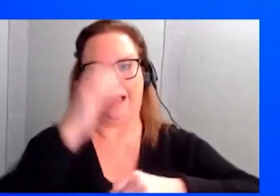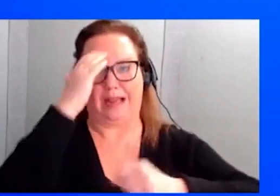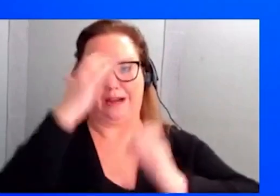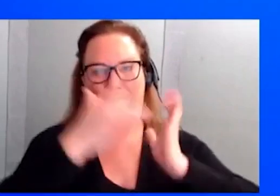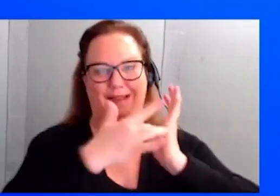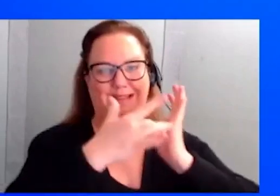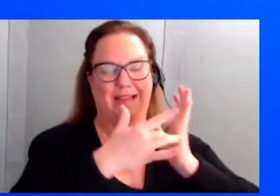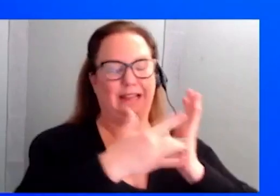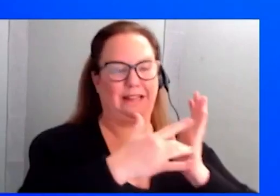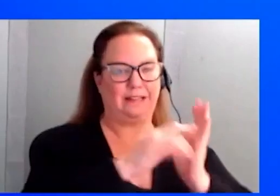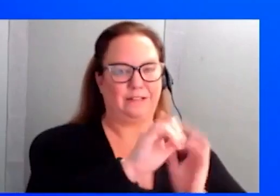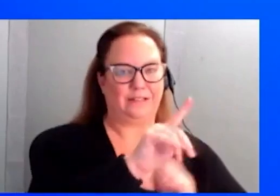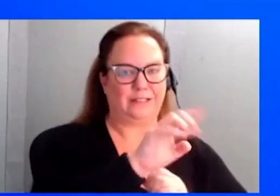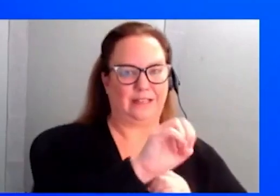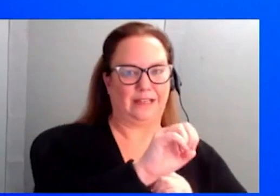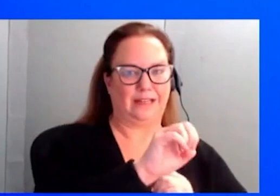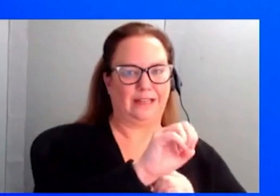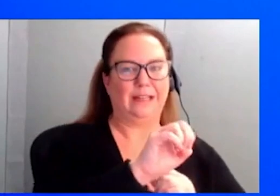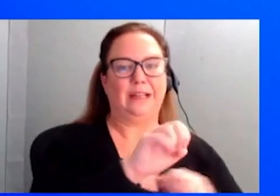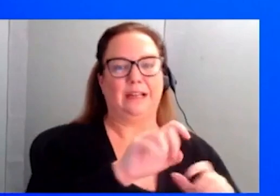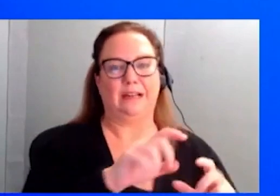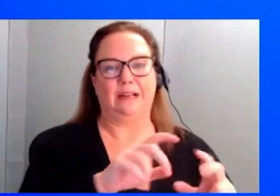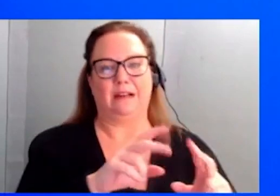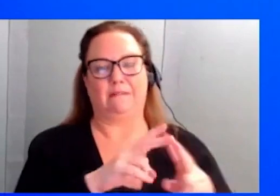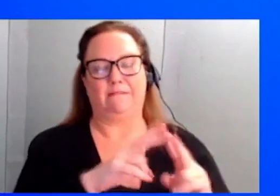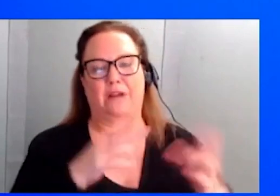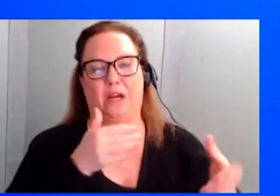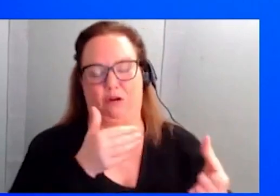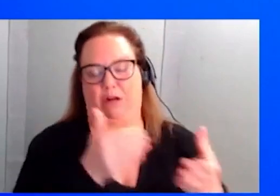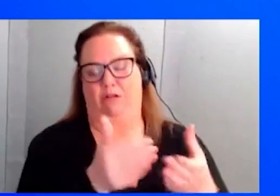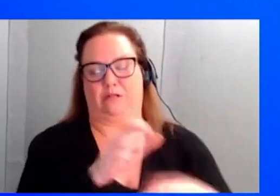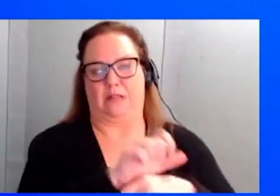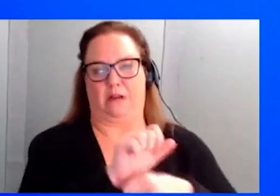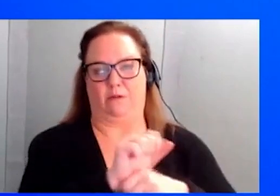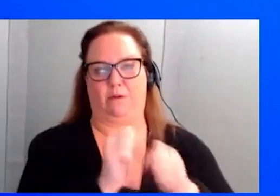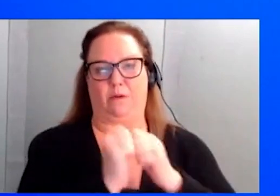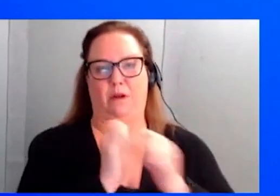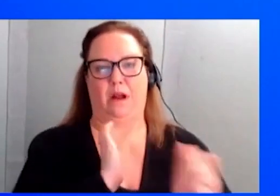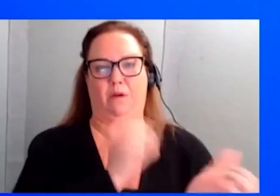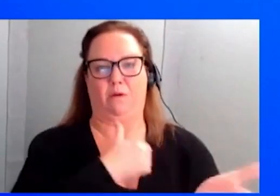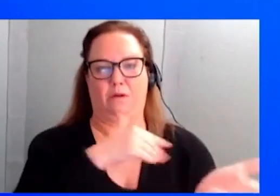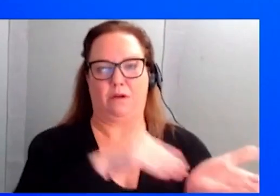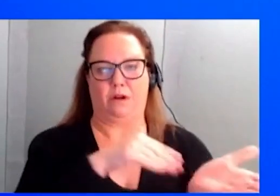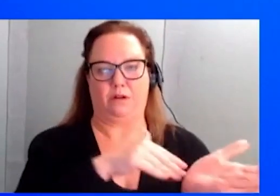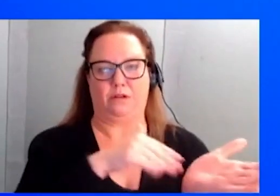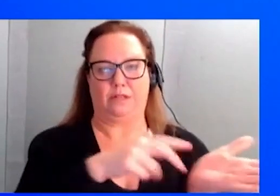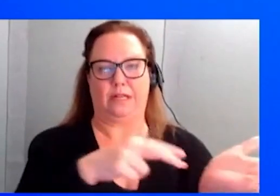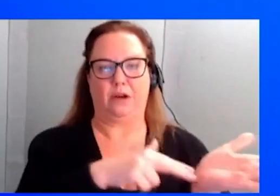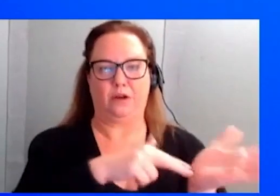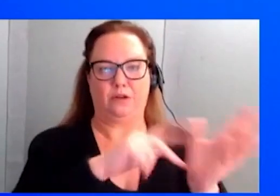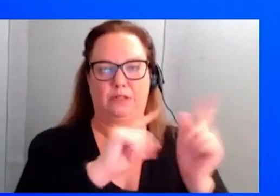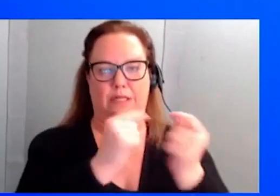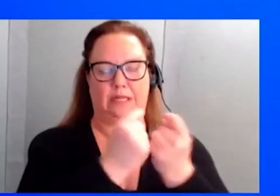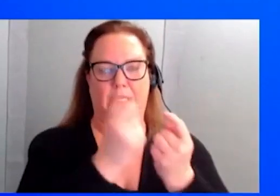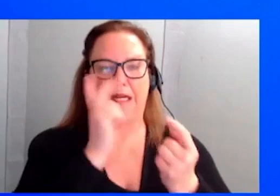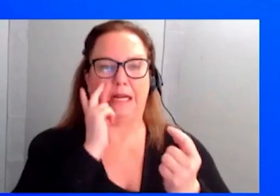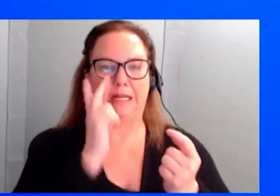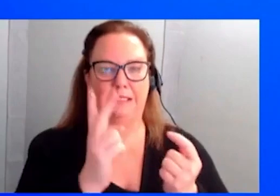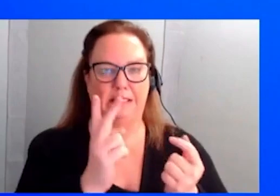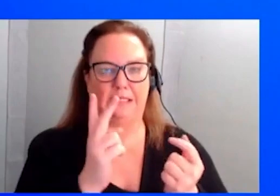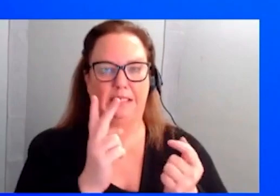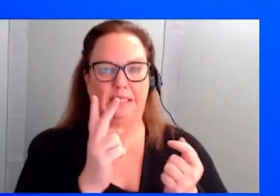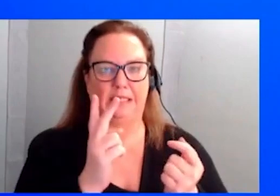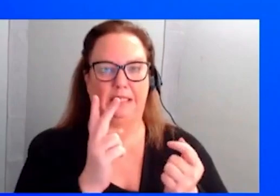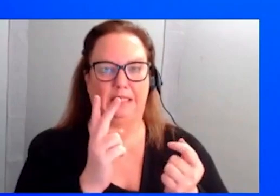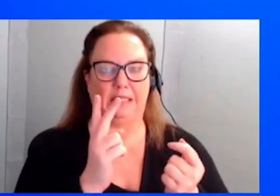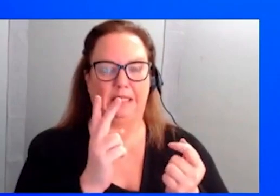get the opportunity to work counts. It's all part of the very team. closely with our providers and our nursing team. And I see what they